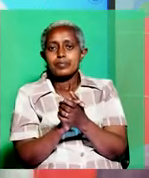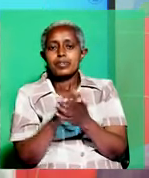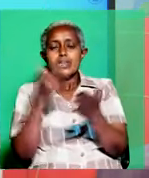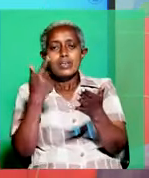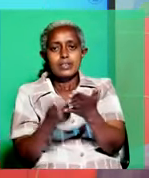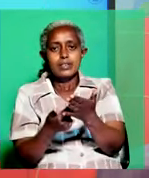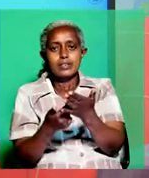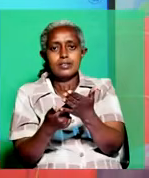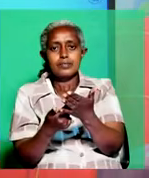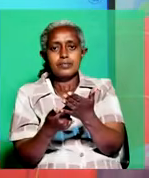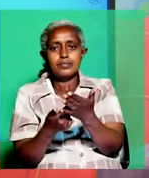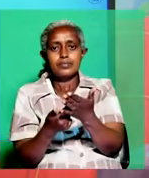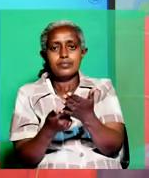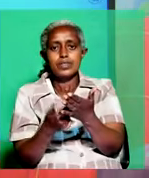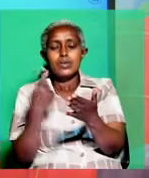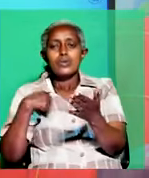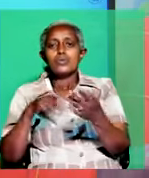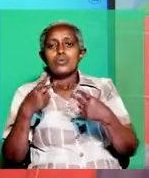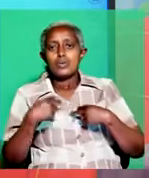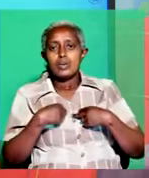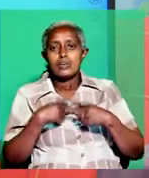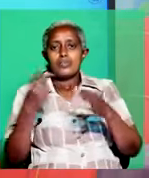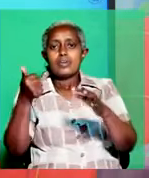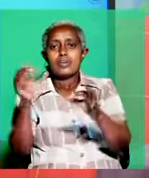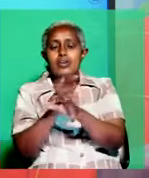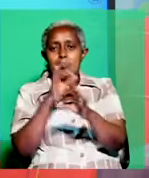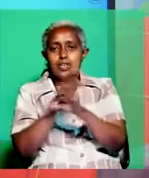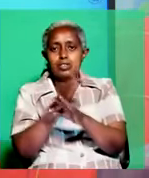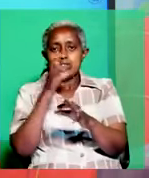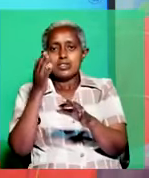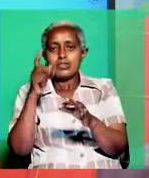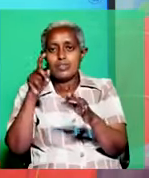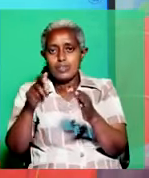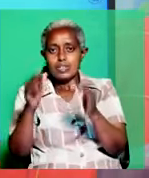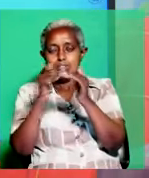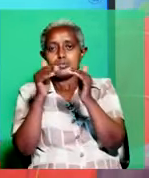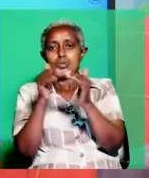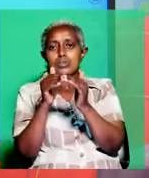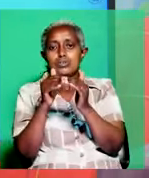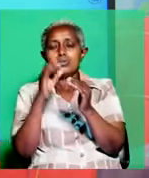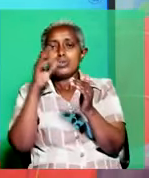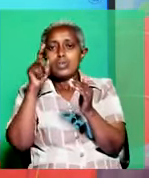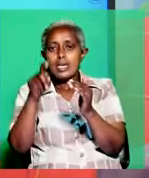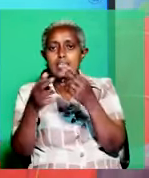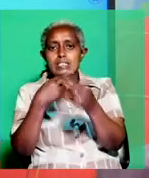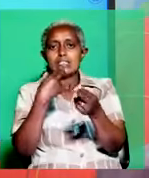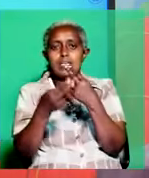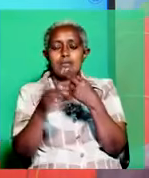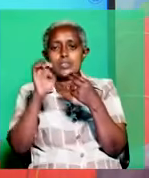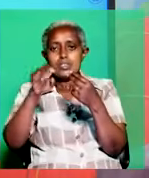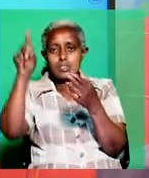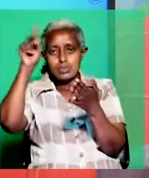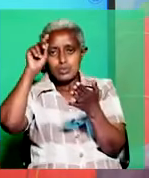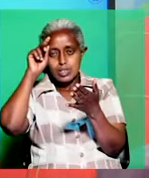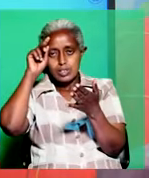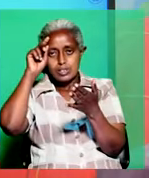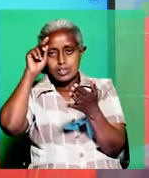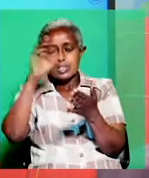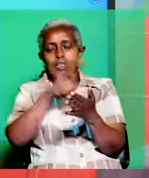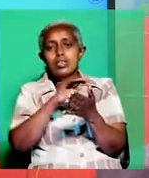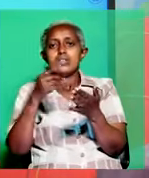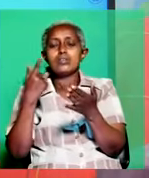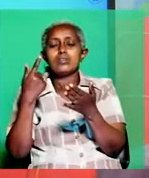Here we have a function f of x is equal to x times e raised to x, and we